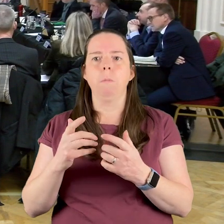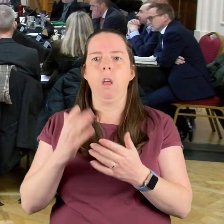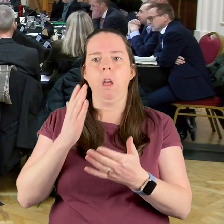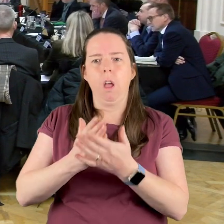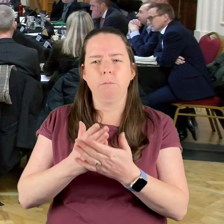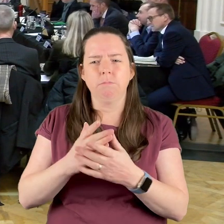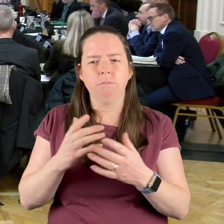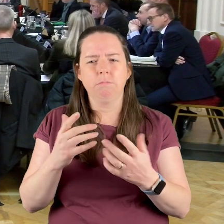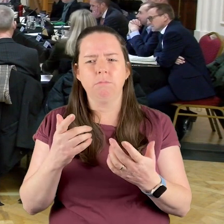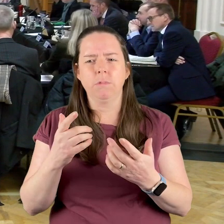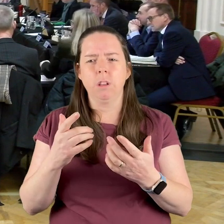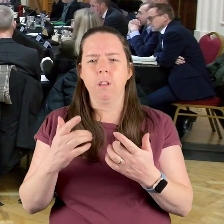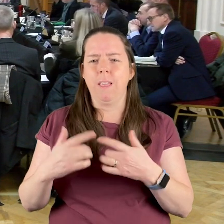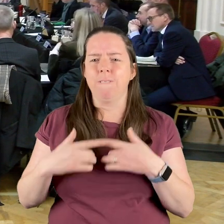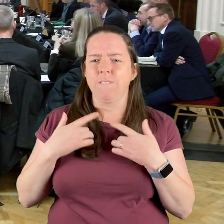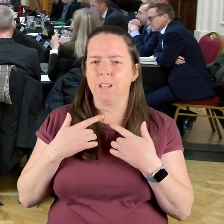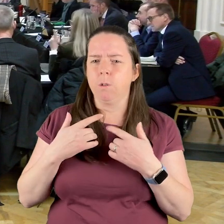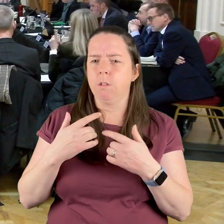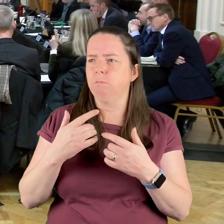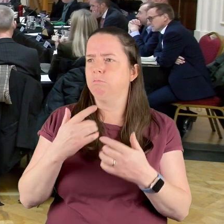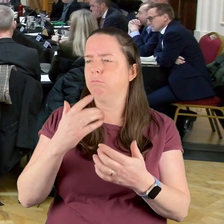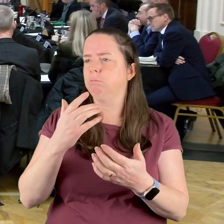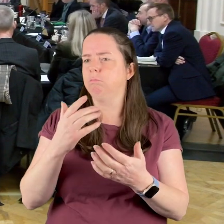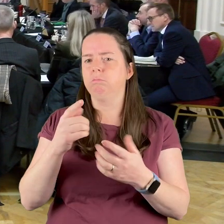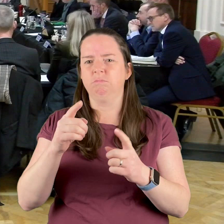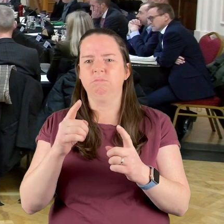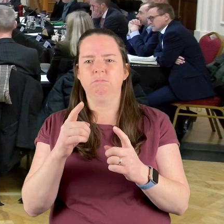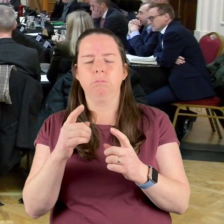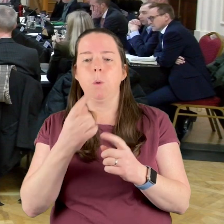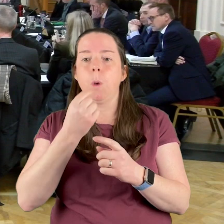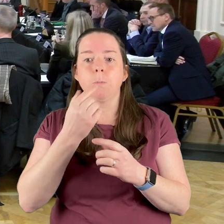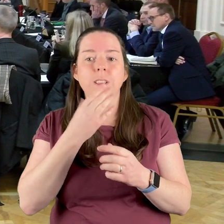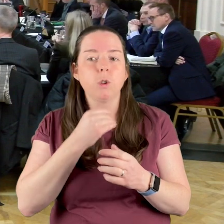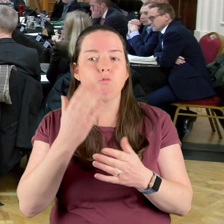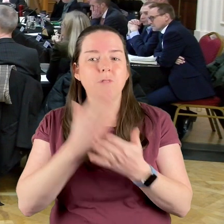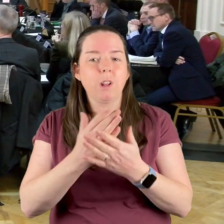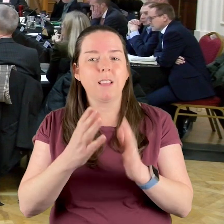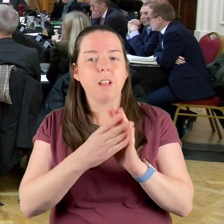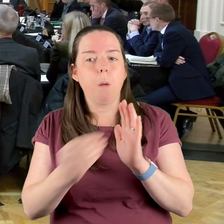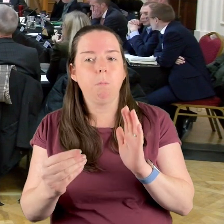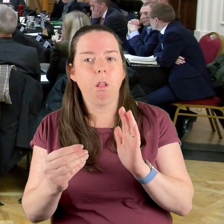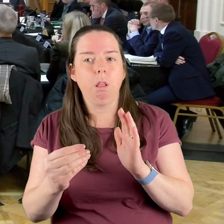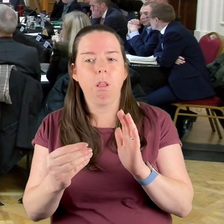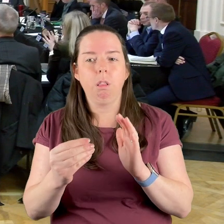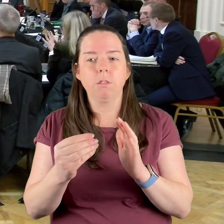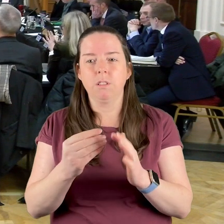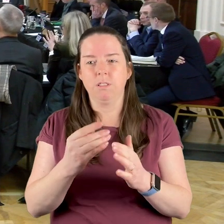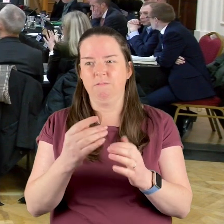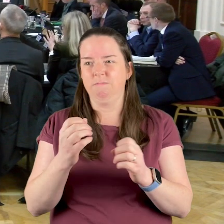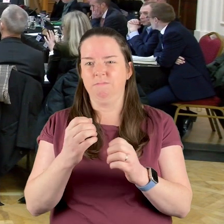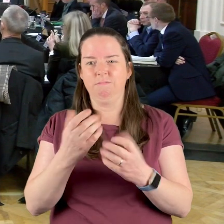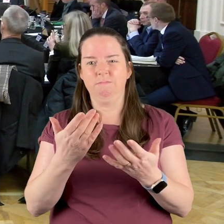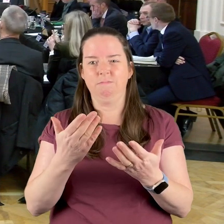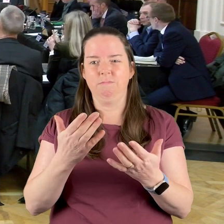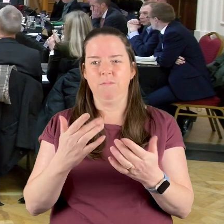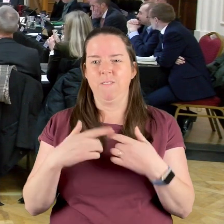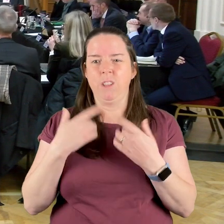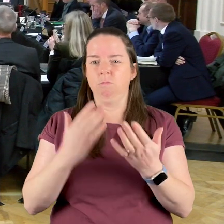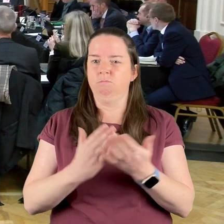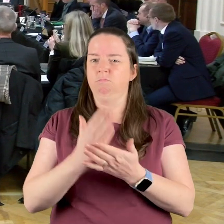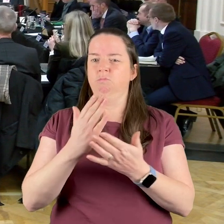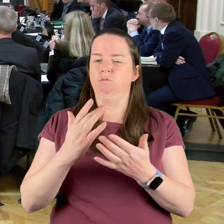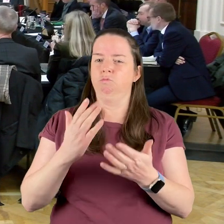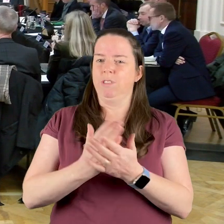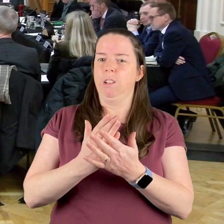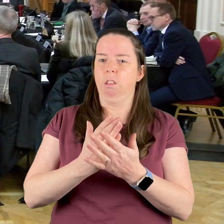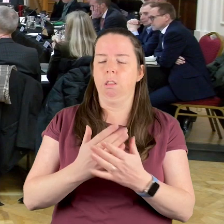people are not saying, oh, got another one of those, but that they feel, and possibly using